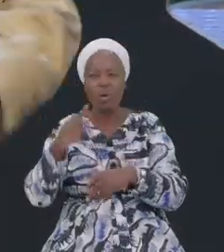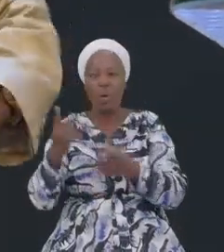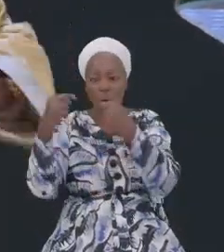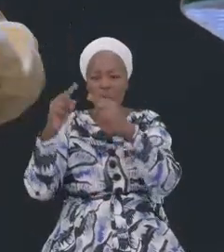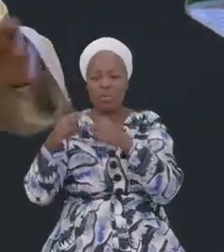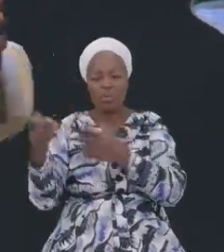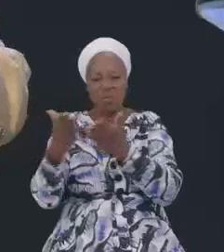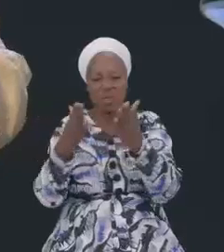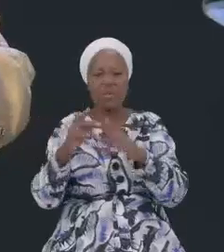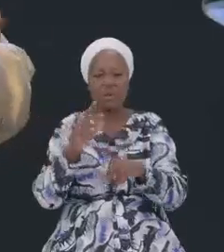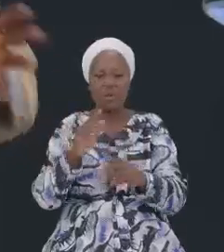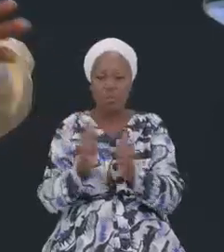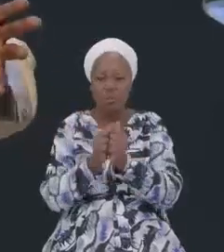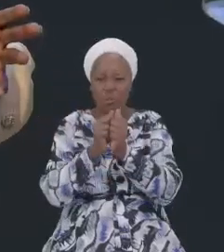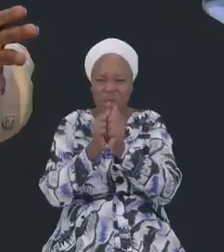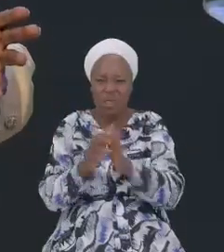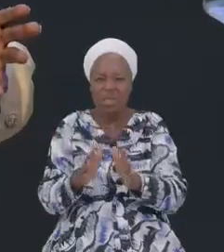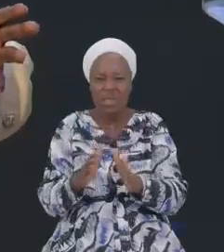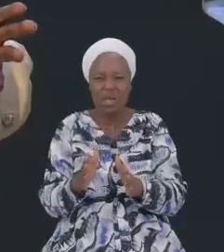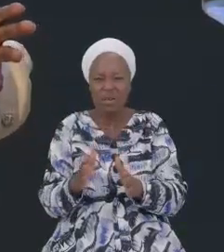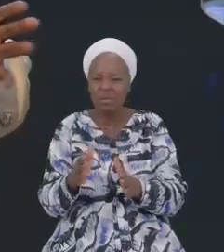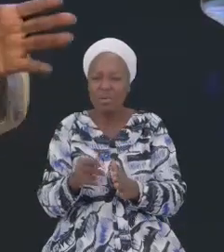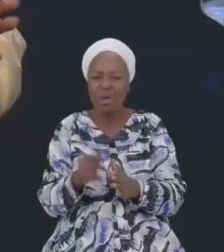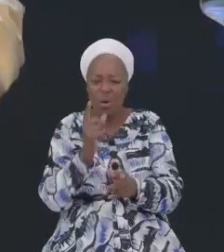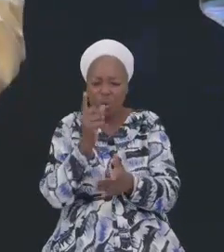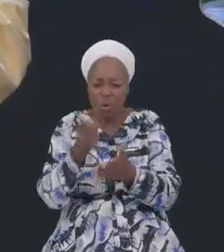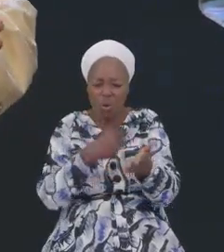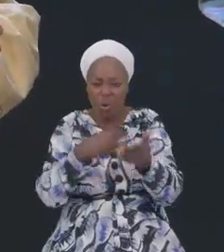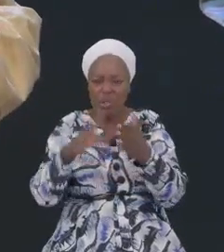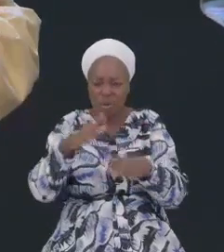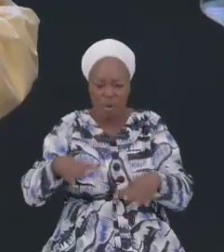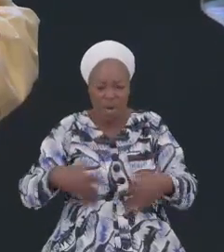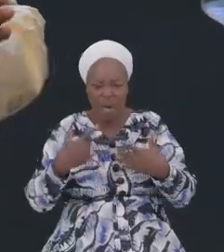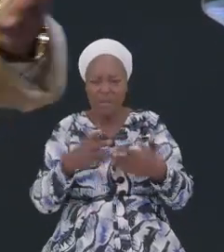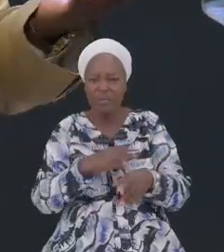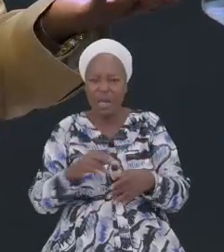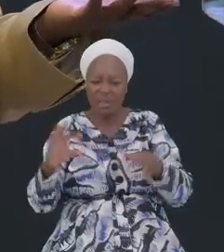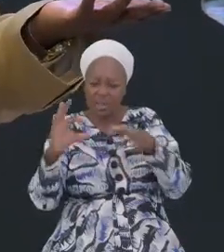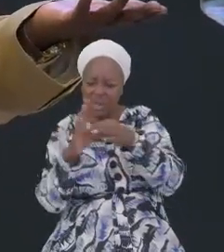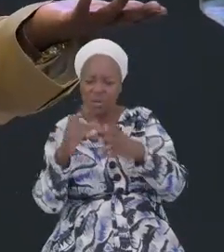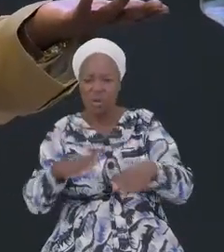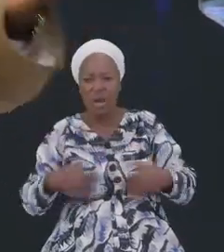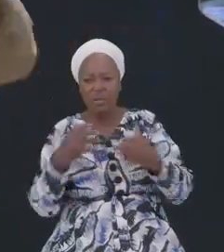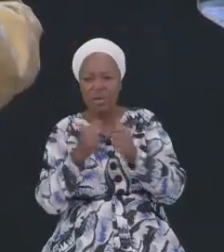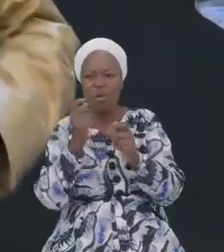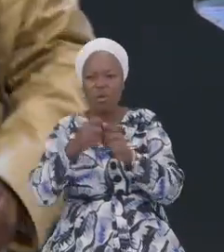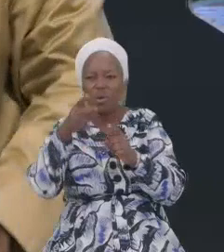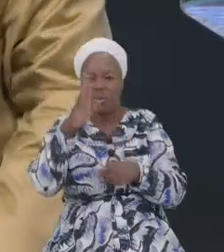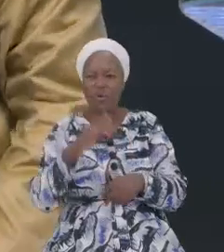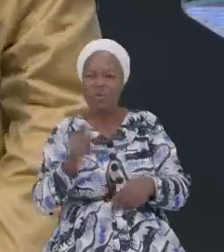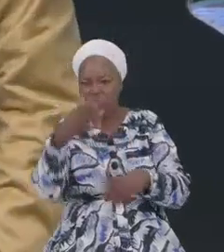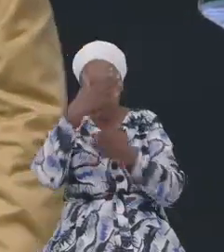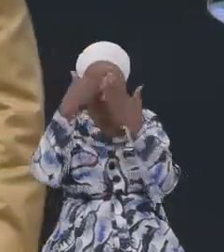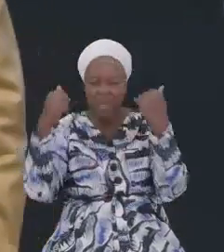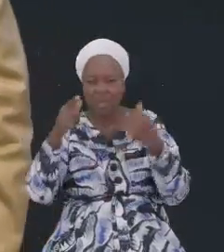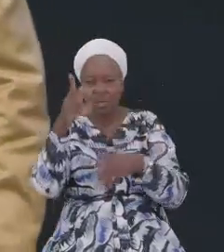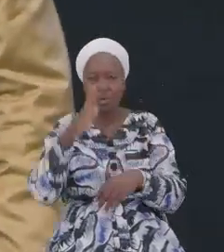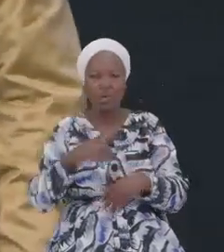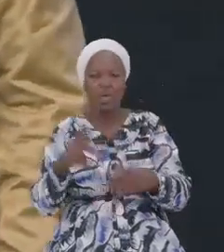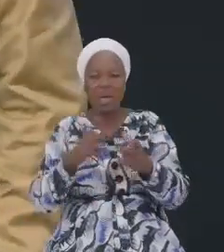service without straightening out your life, aligning your life with the word of God, you forget God. Doing the